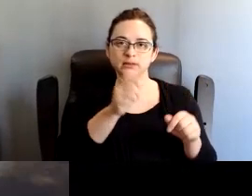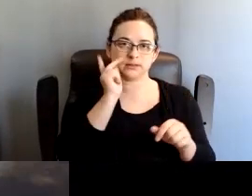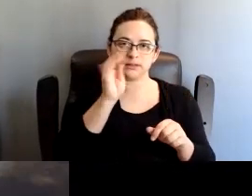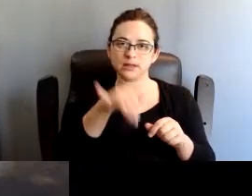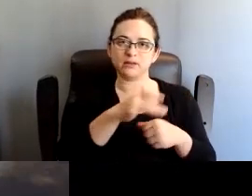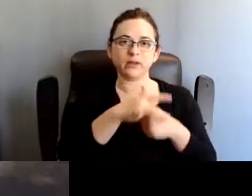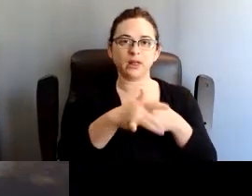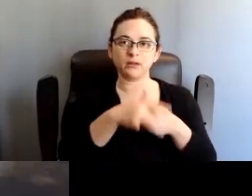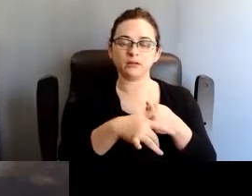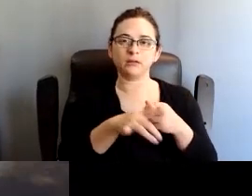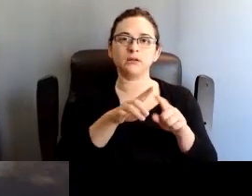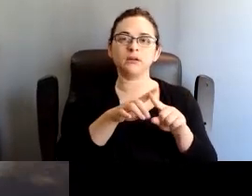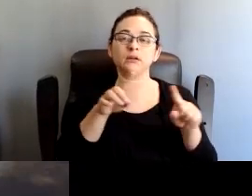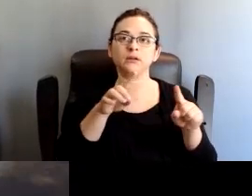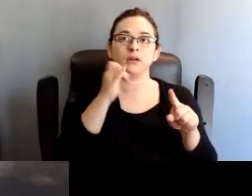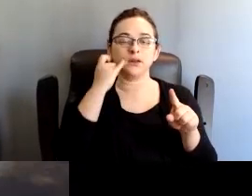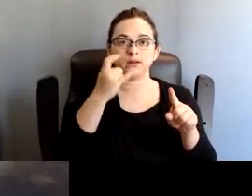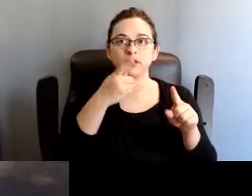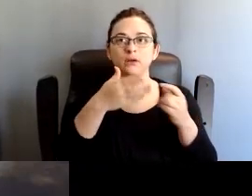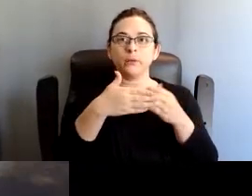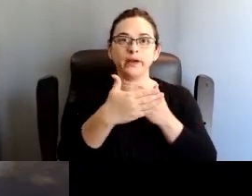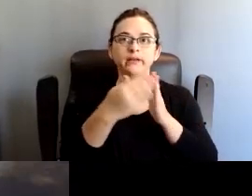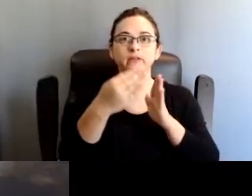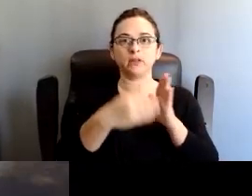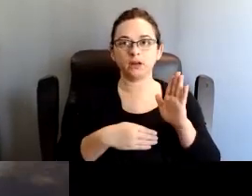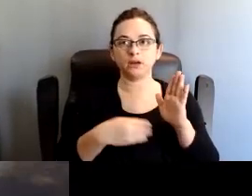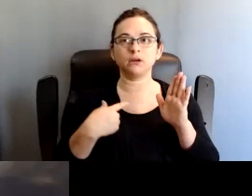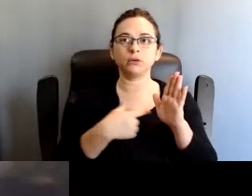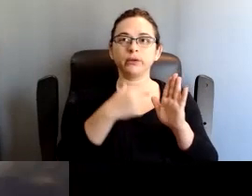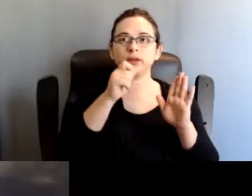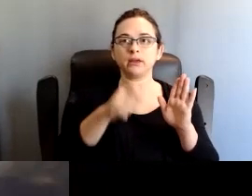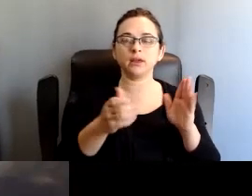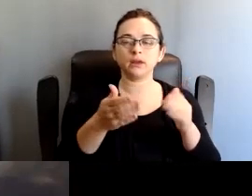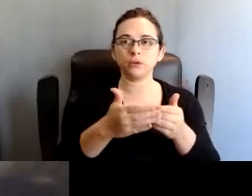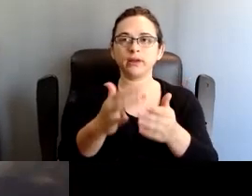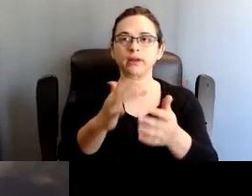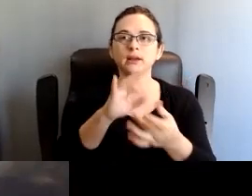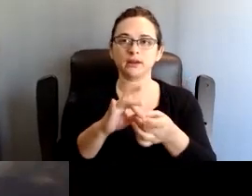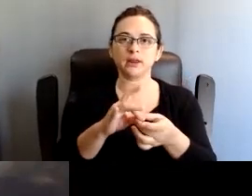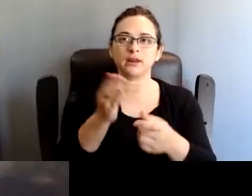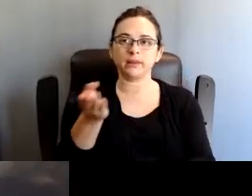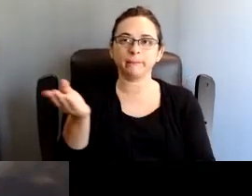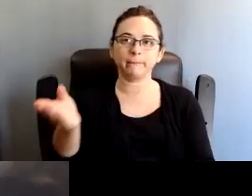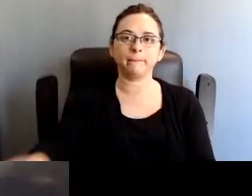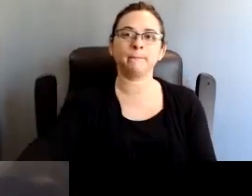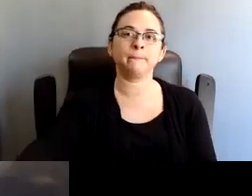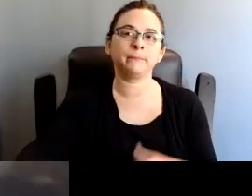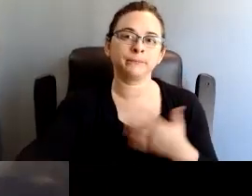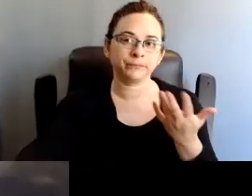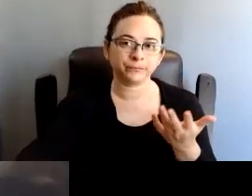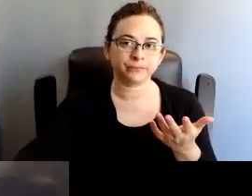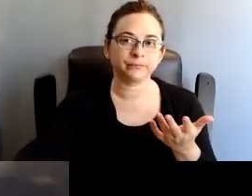if they actually complete the application for the idea, then we can actually connect them instantly. Yeah. So for those